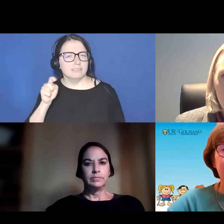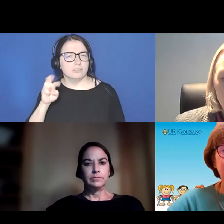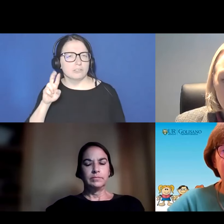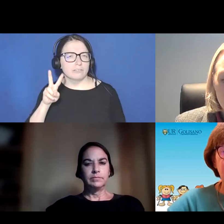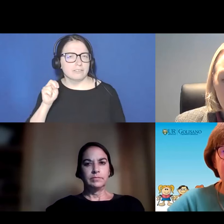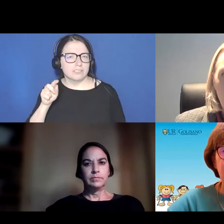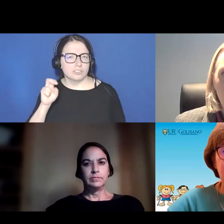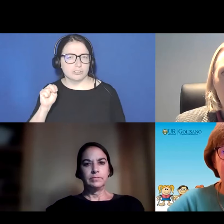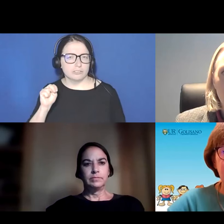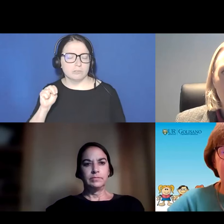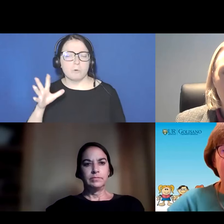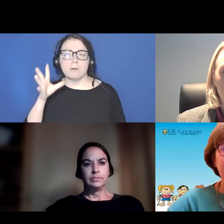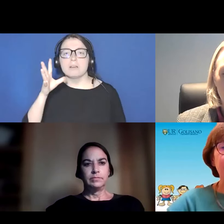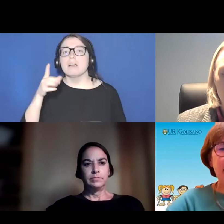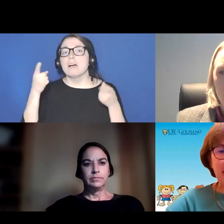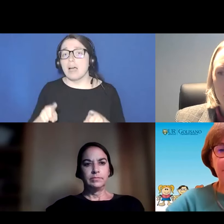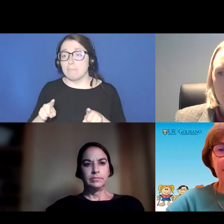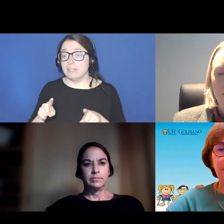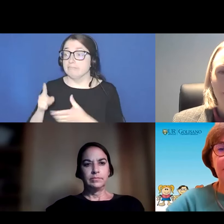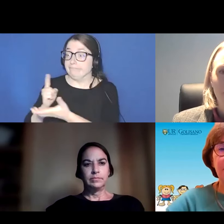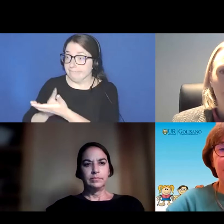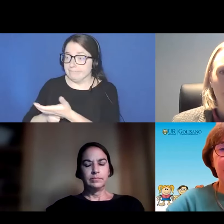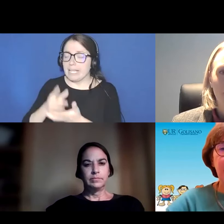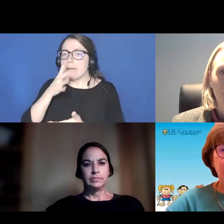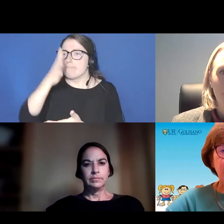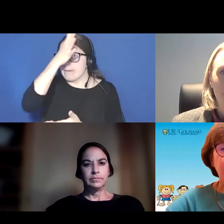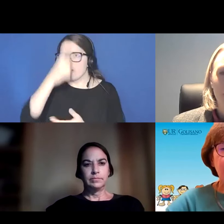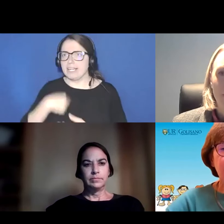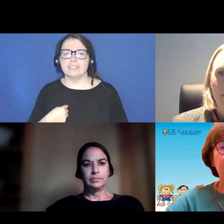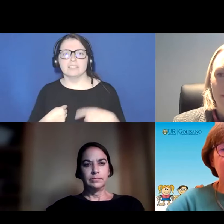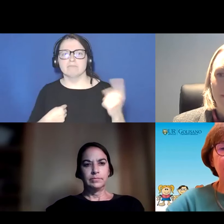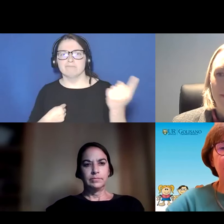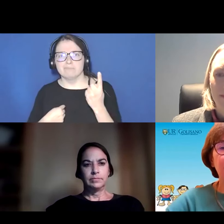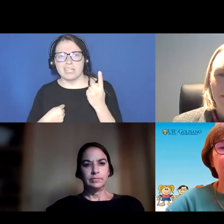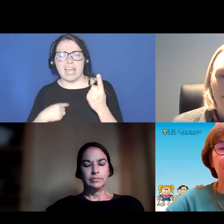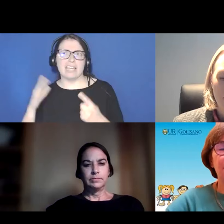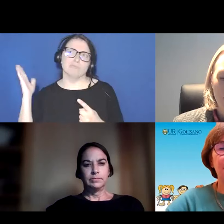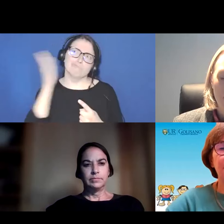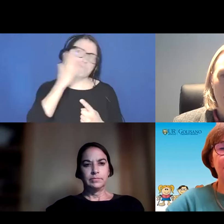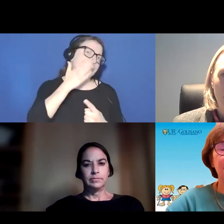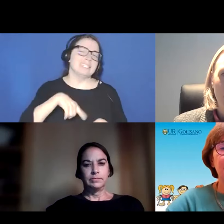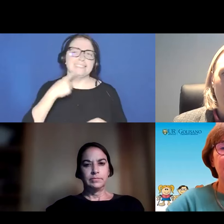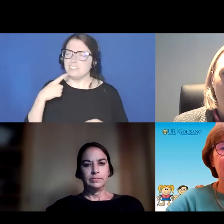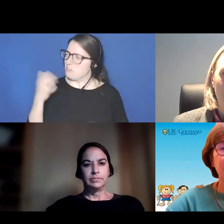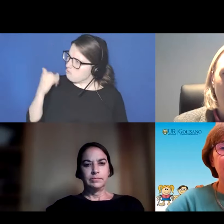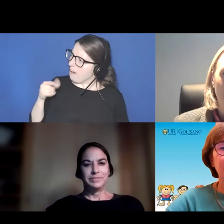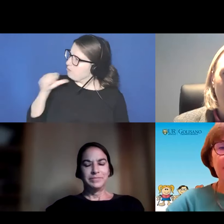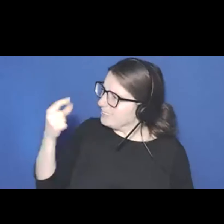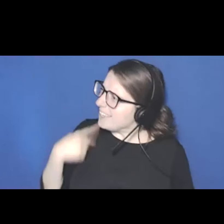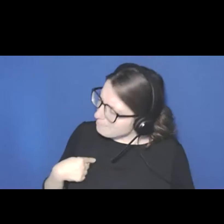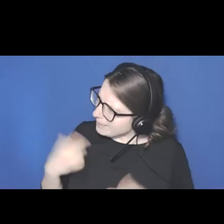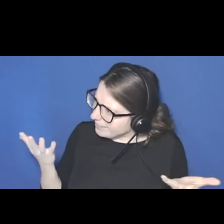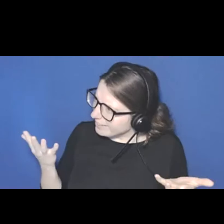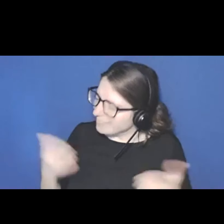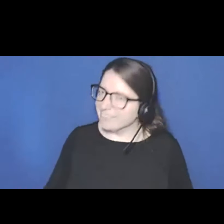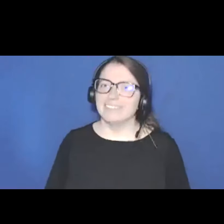leaned across the table and smacked me and said, "How come you didn't tell us that you were doing this?" And we realized at